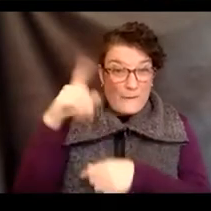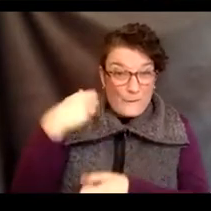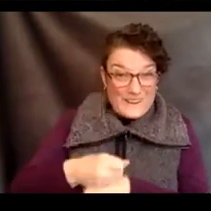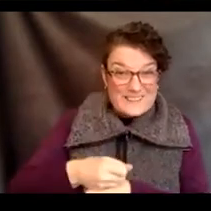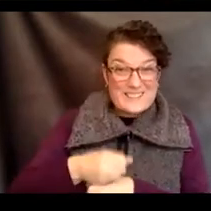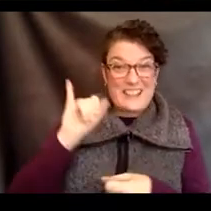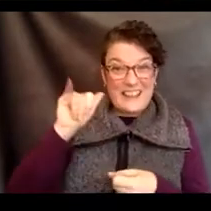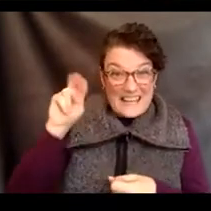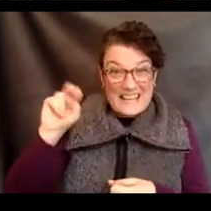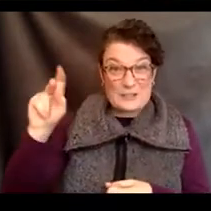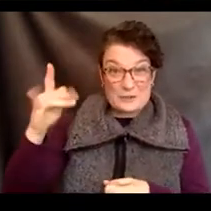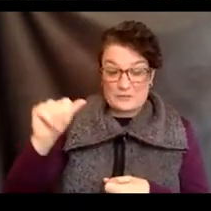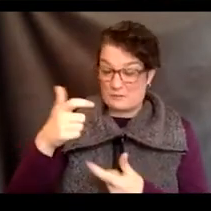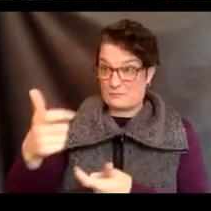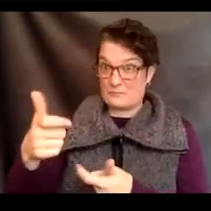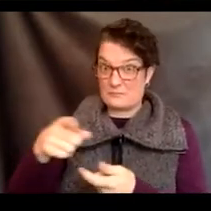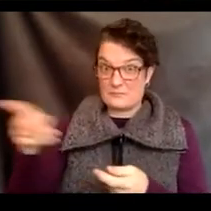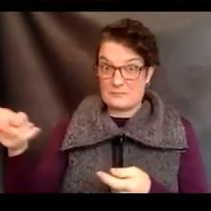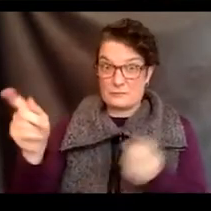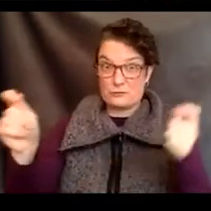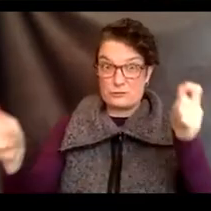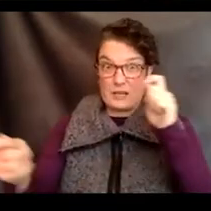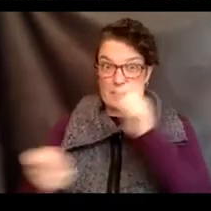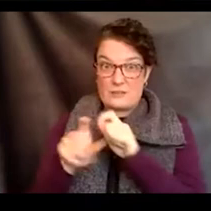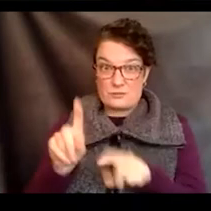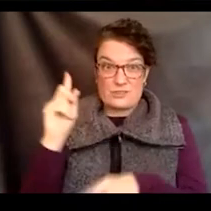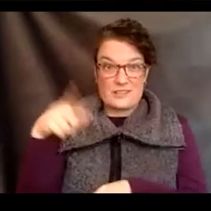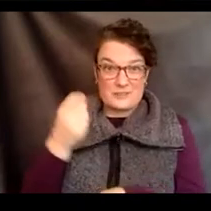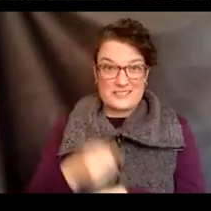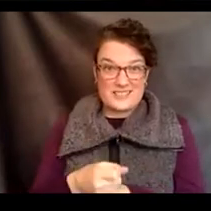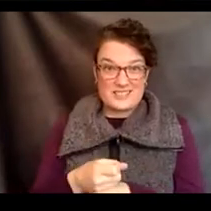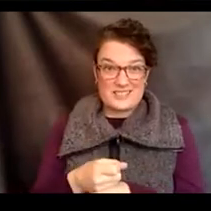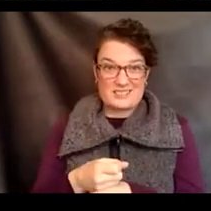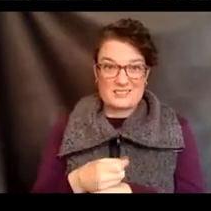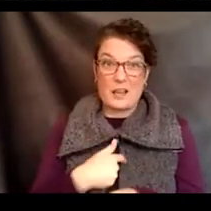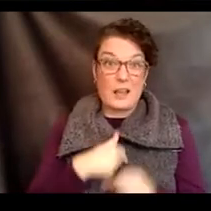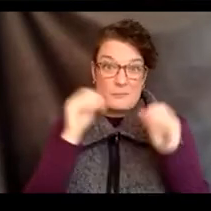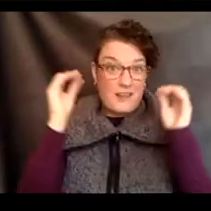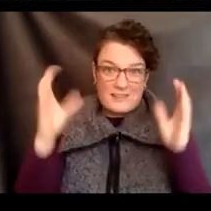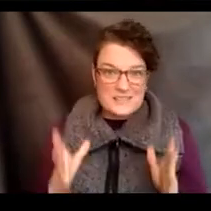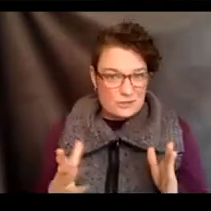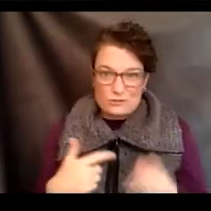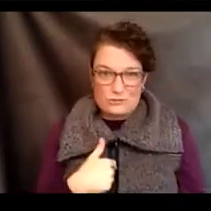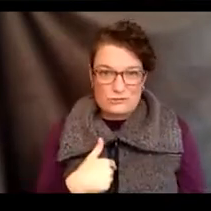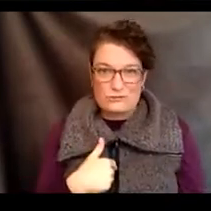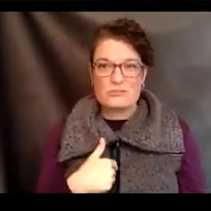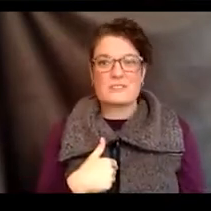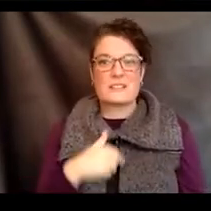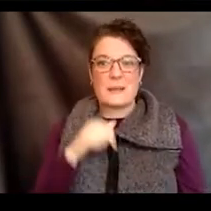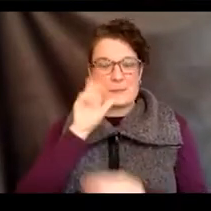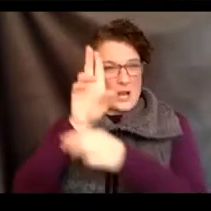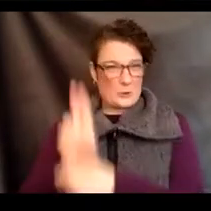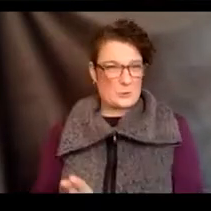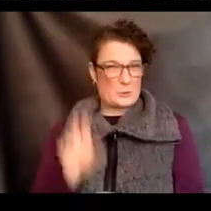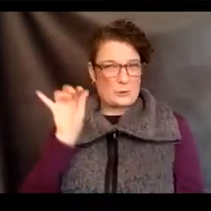like, literally change before my eyes over the course of a year, because I'm not a teacher, you know, I'm not used to that. It